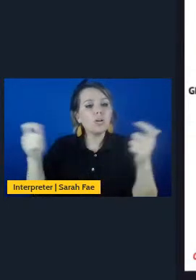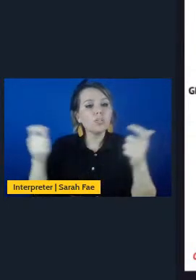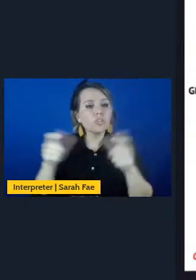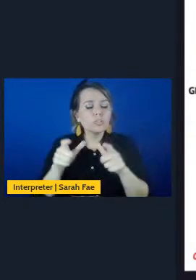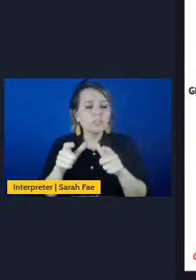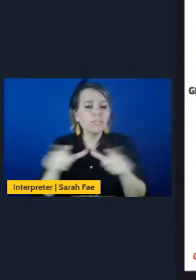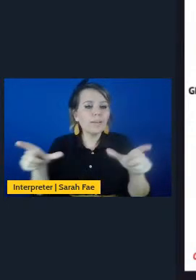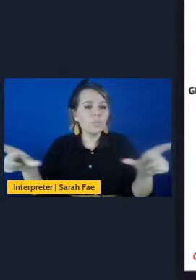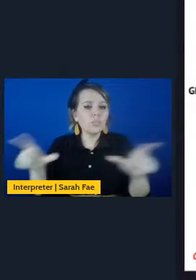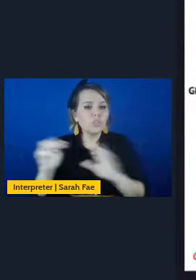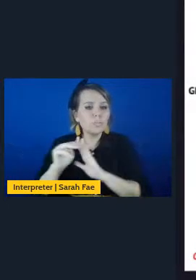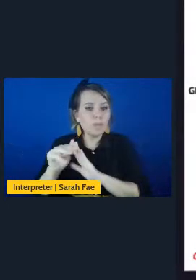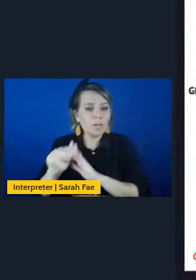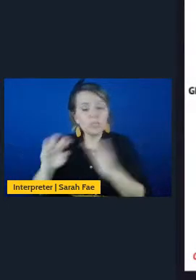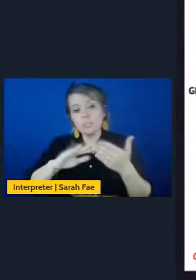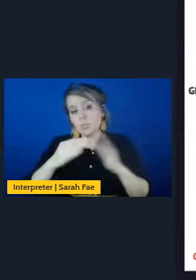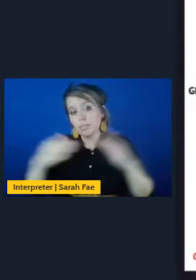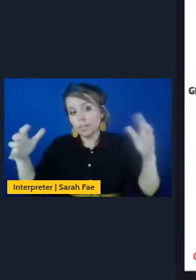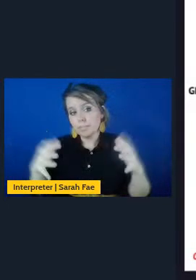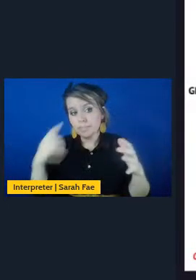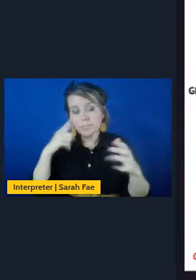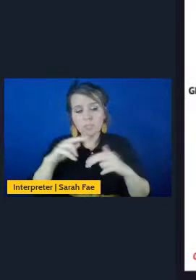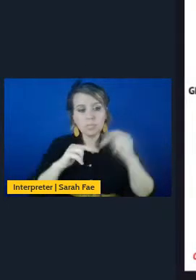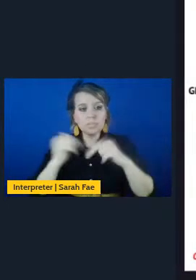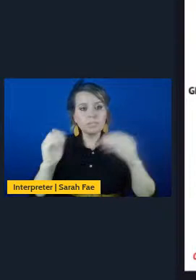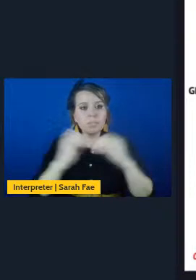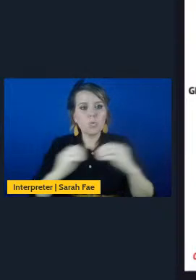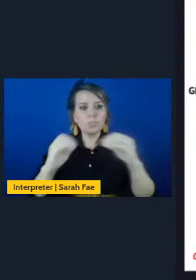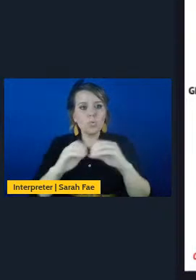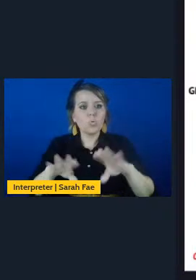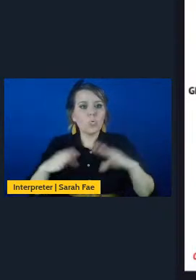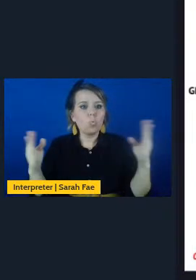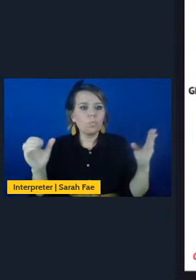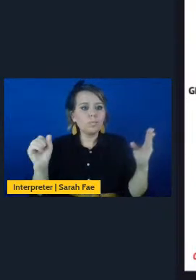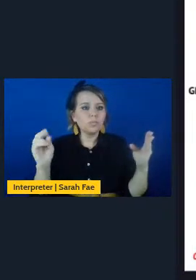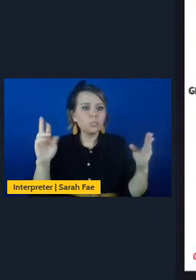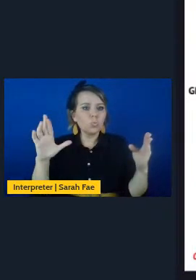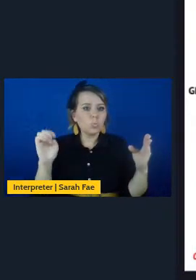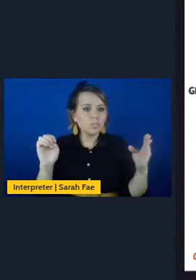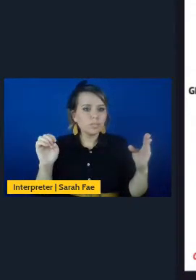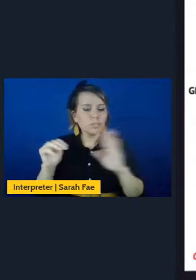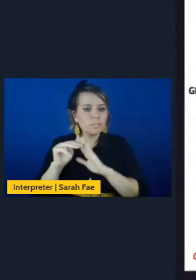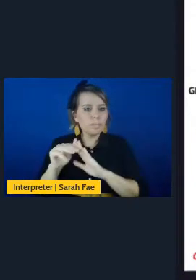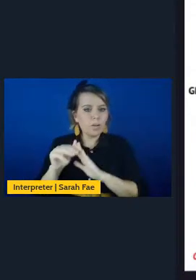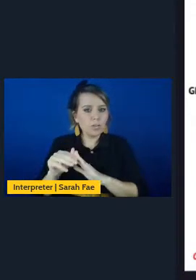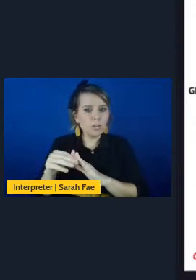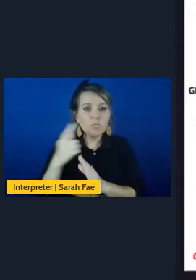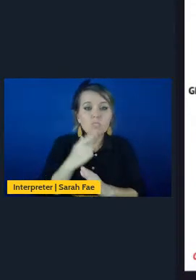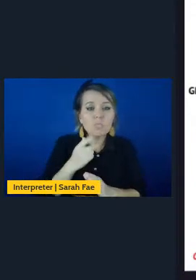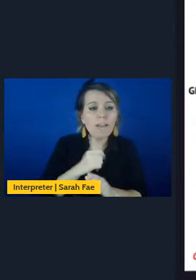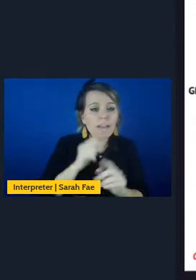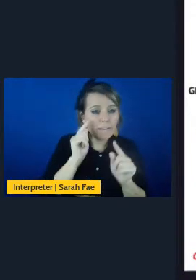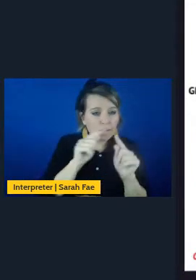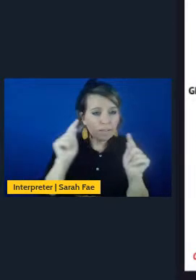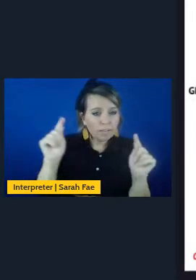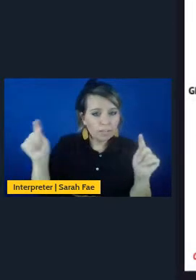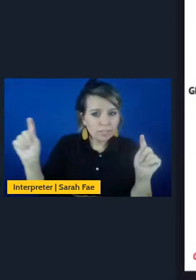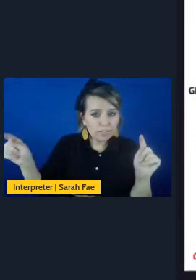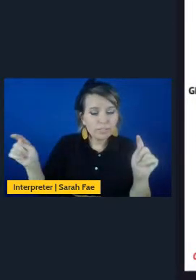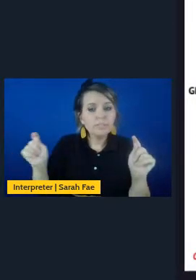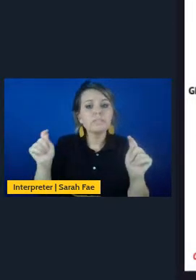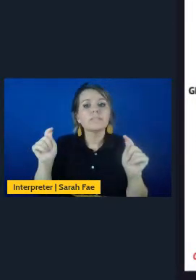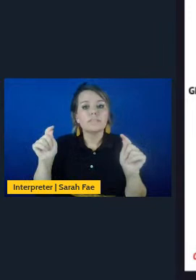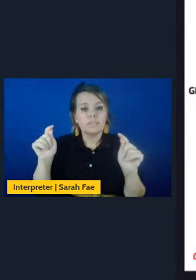came together to build more and more open source models. Now, the ones in red here are open source